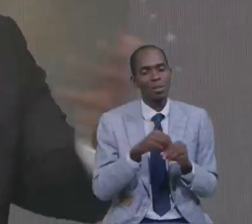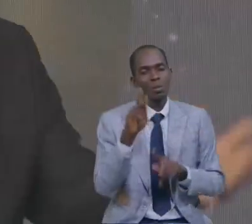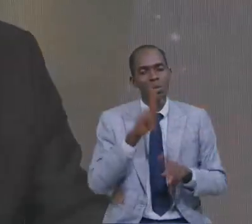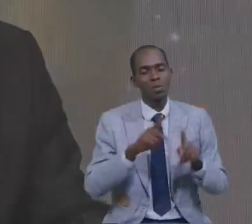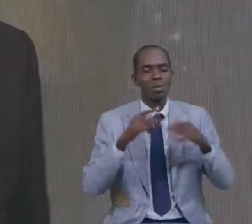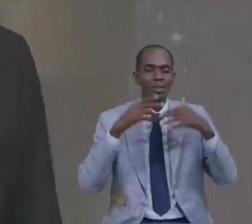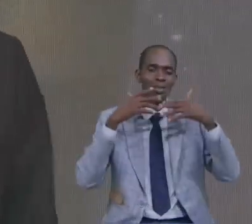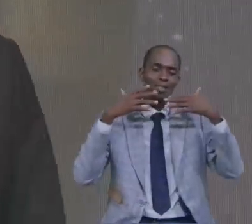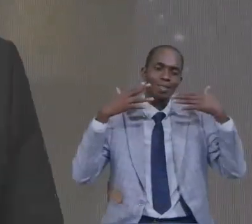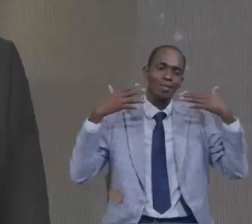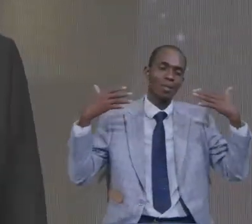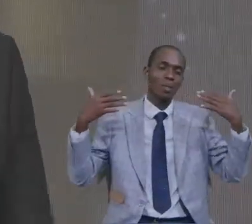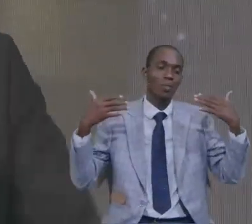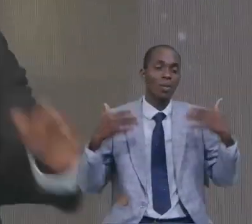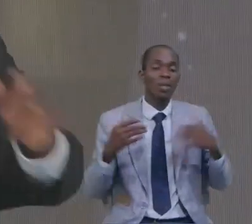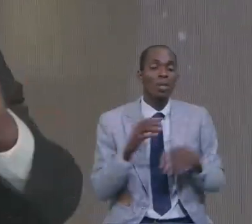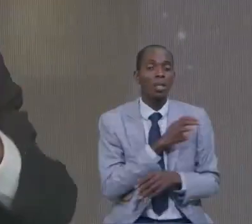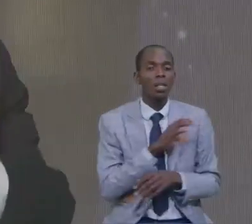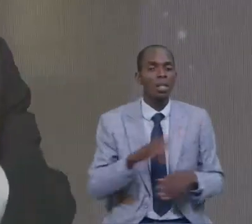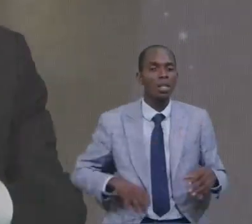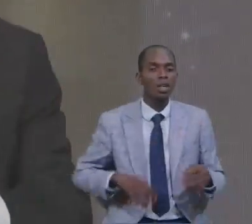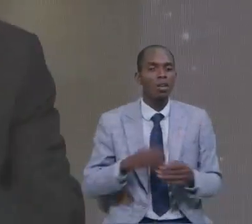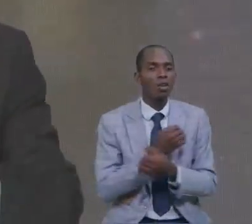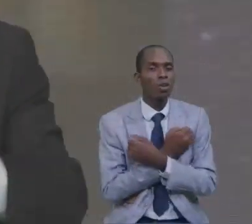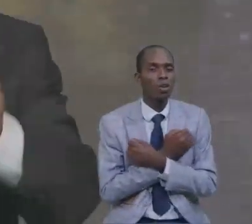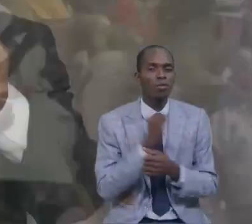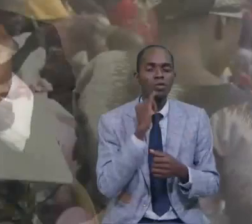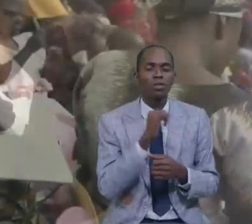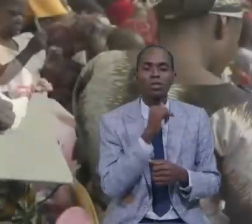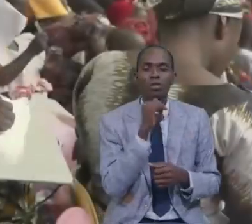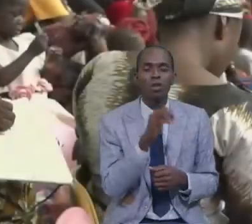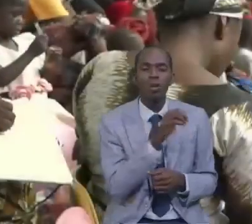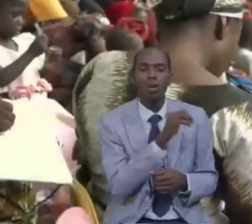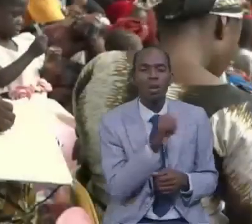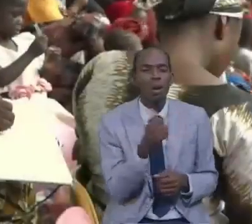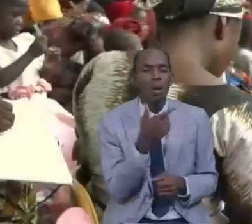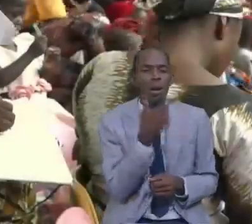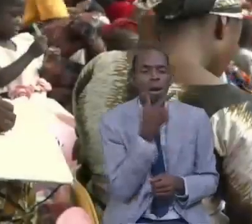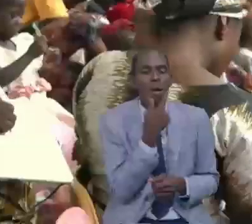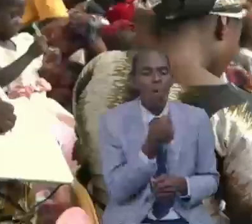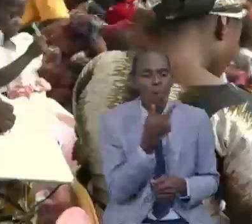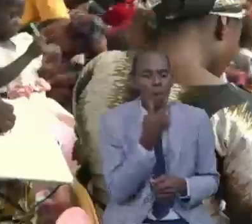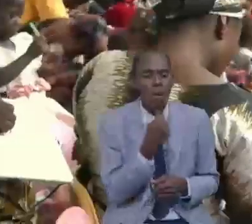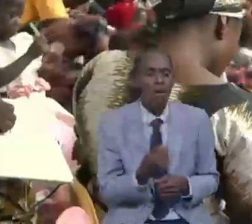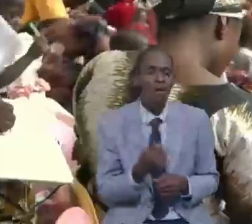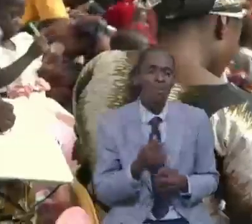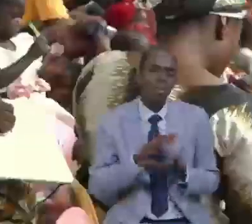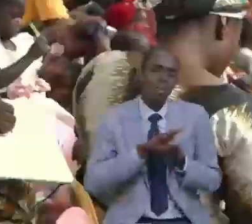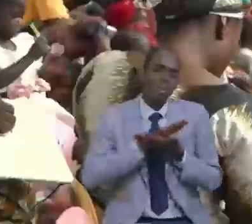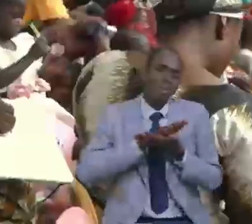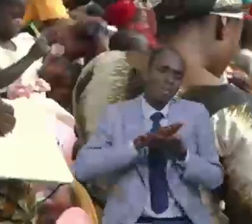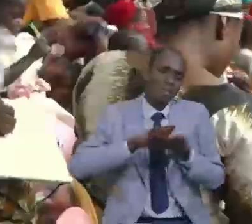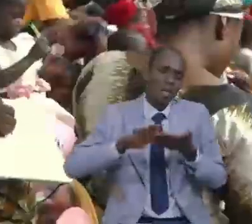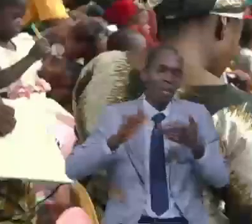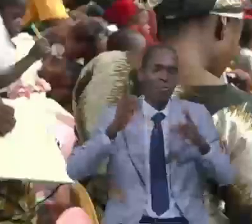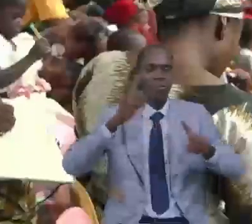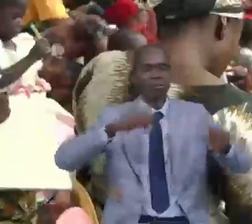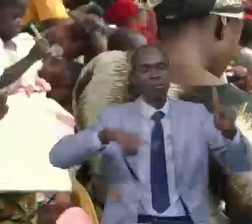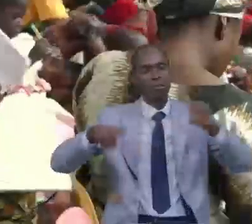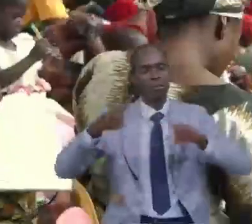nice language. Christ's love is deep, is